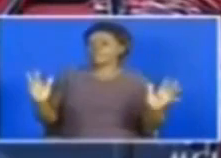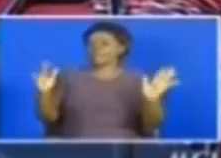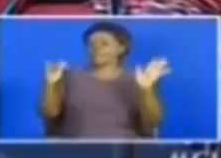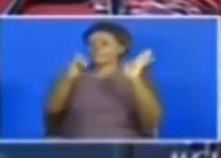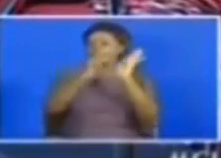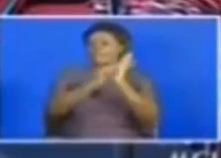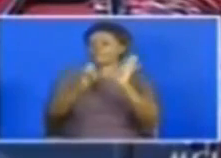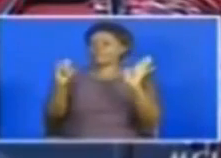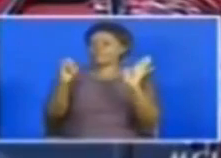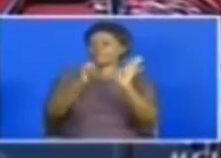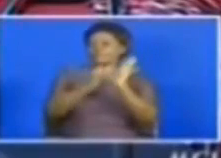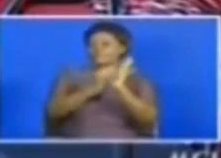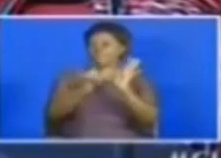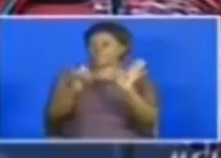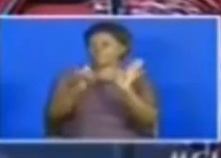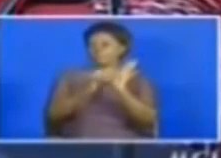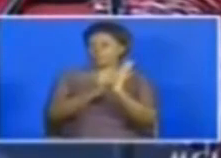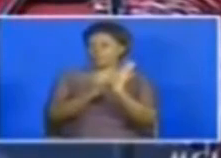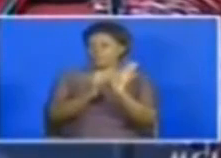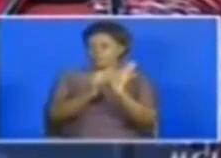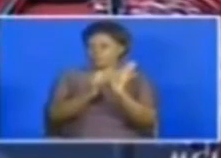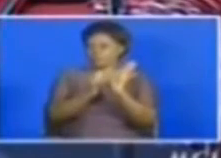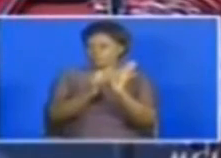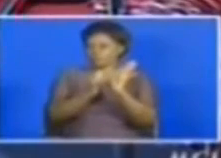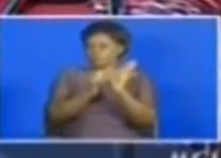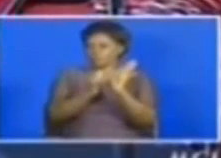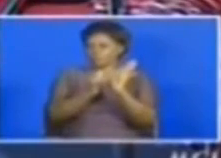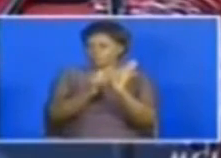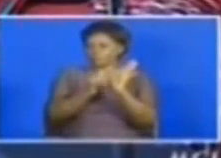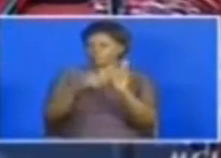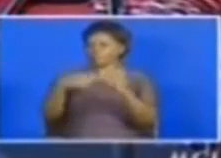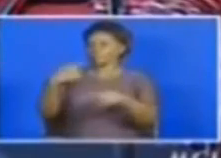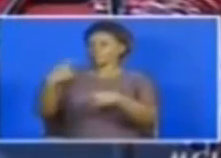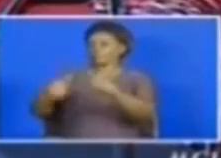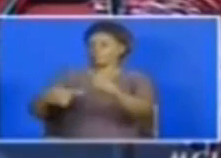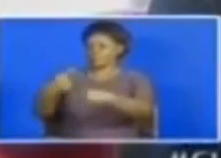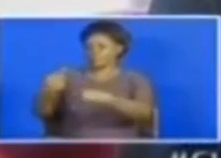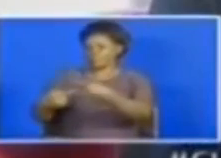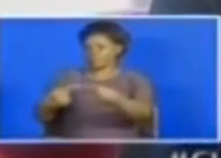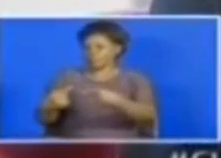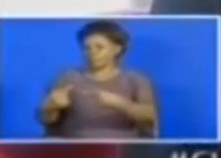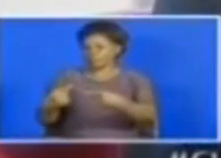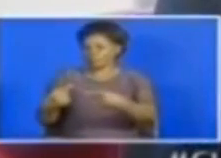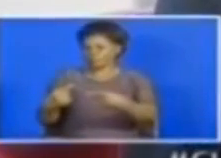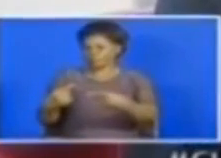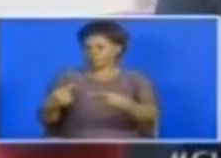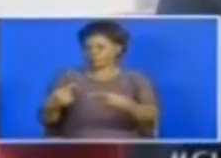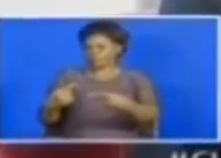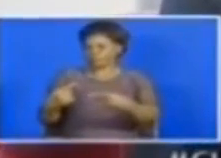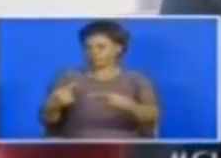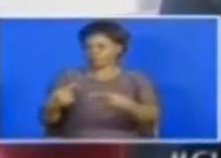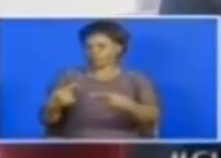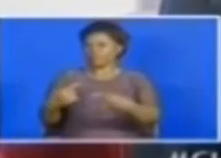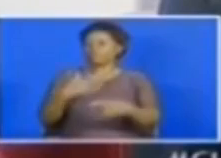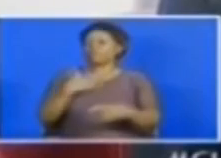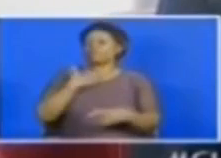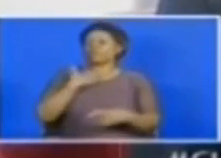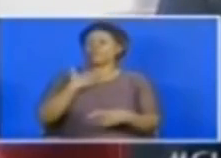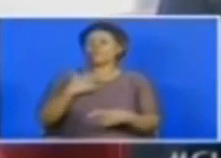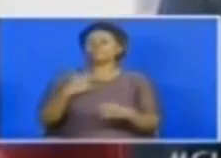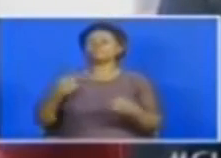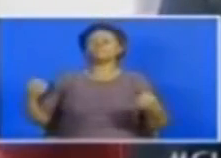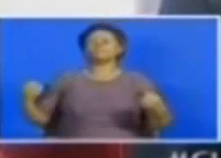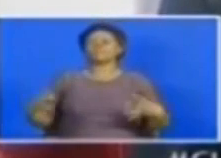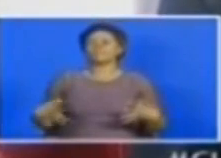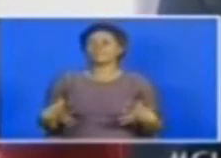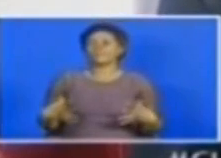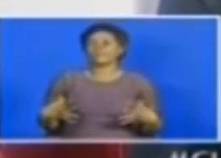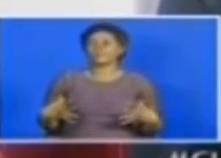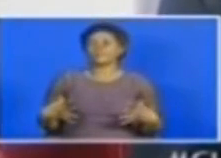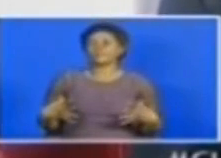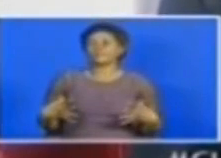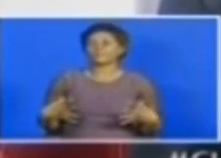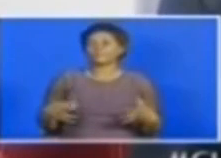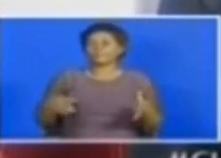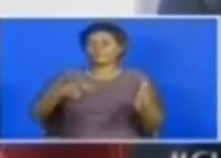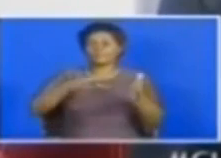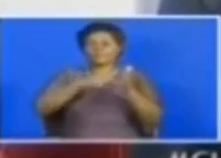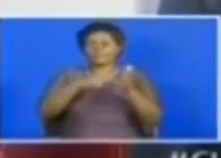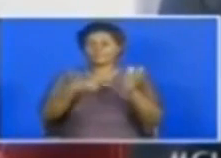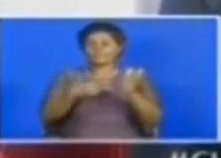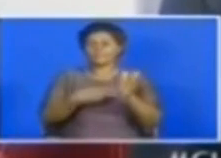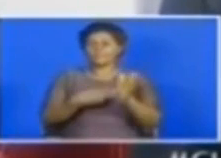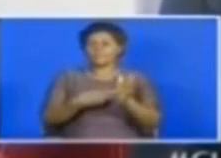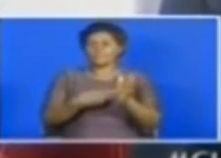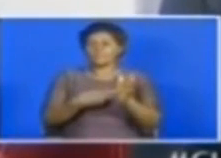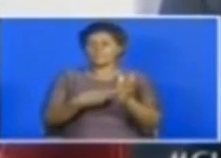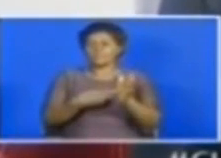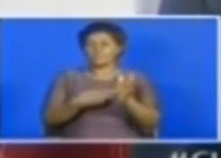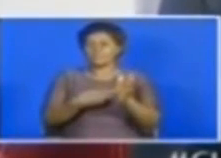implications that has on the rest of the processes. So we want to have some sort of clarity. Does it mean that the